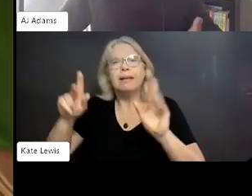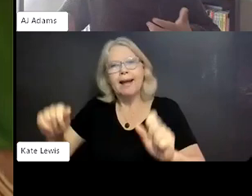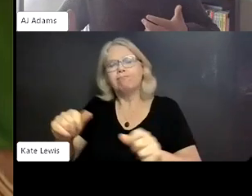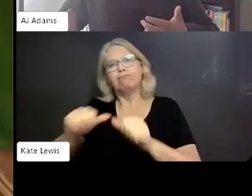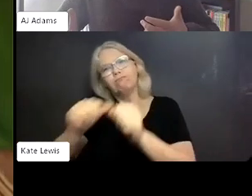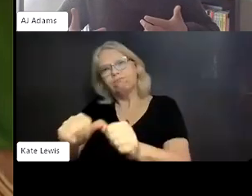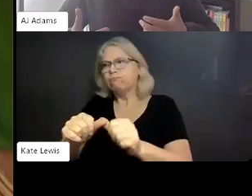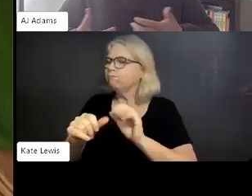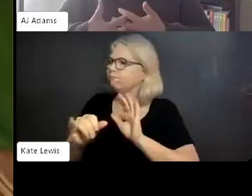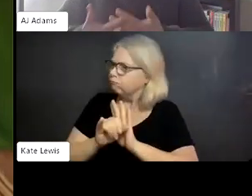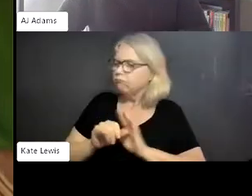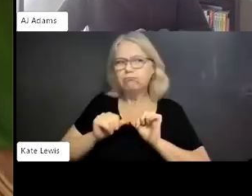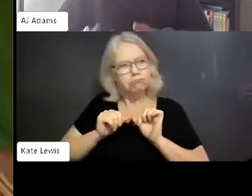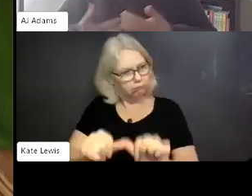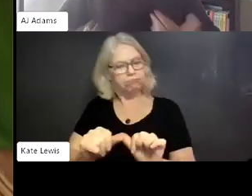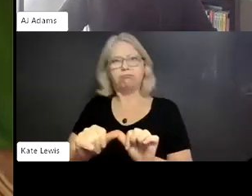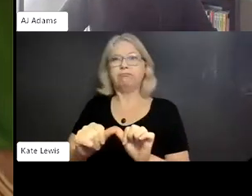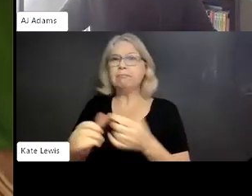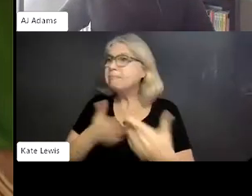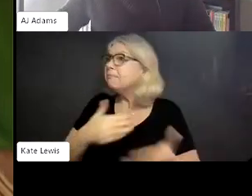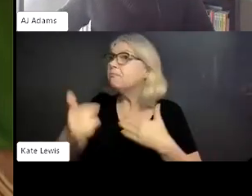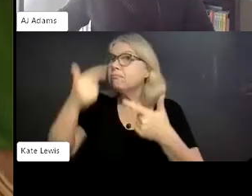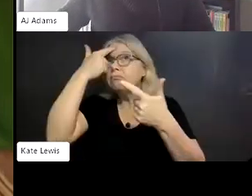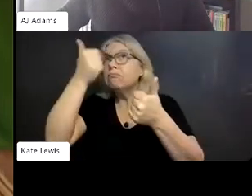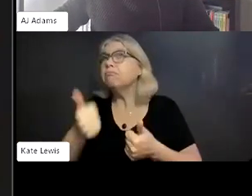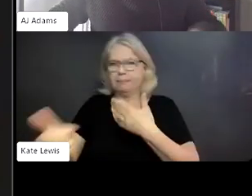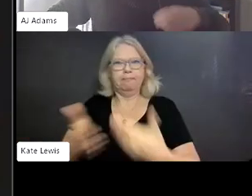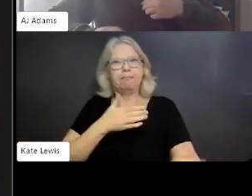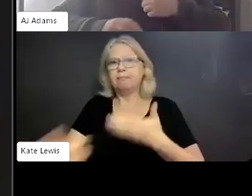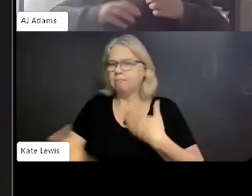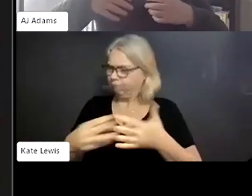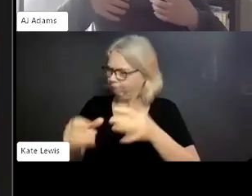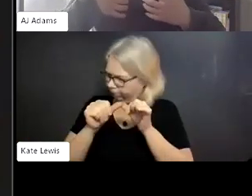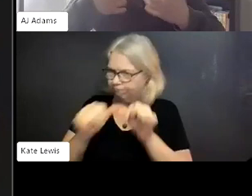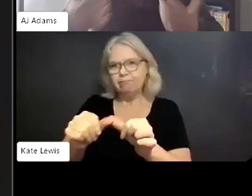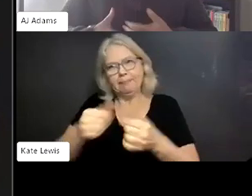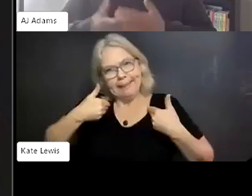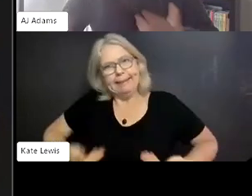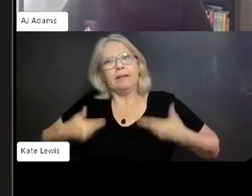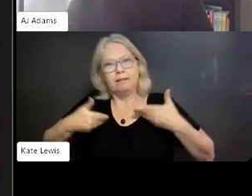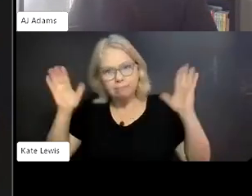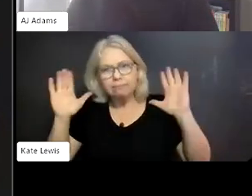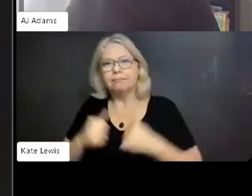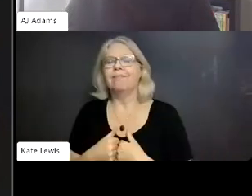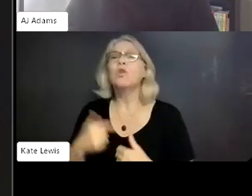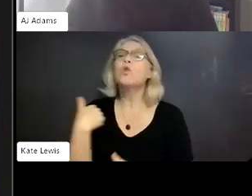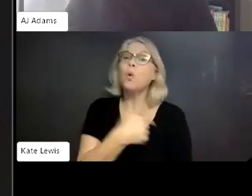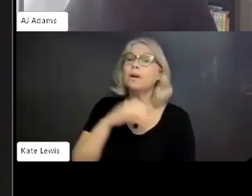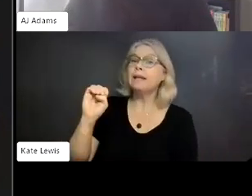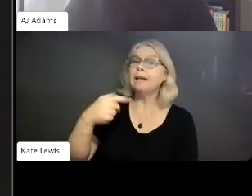Egale put together a campaign called Help Us Remain. So this bilingual national